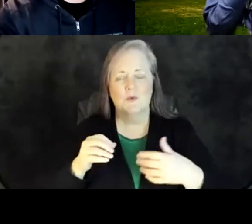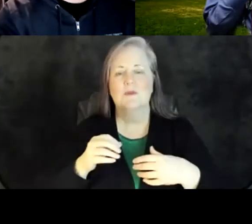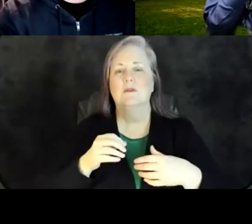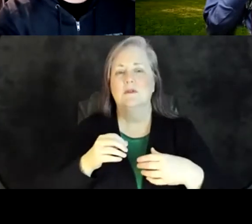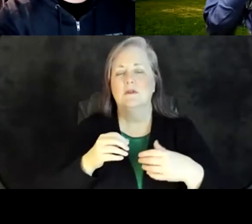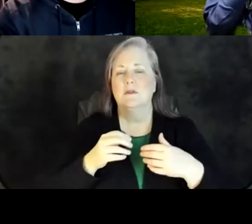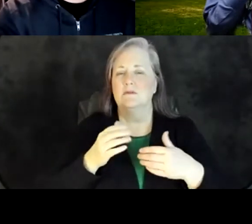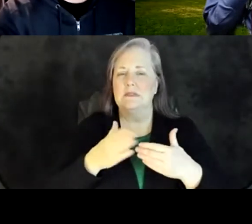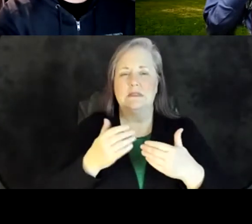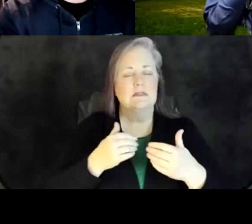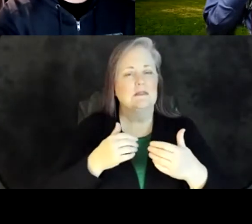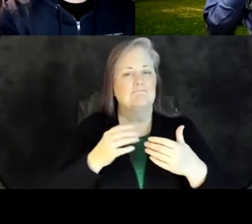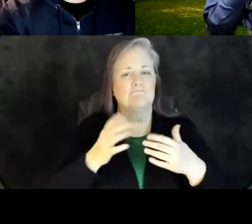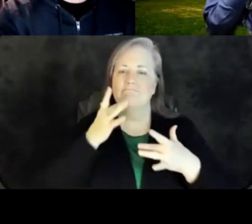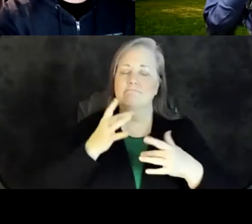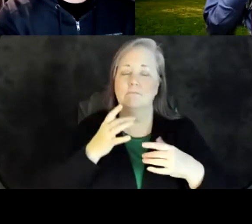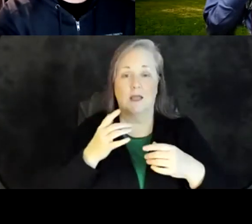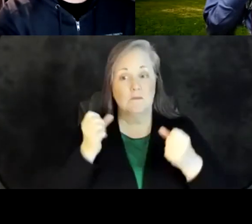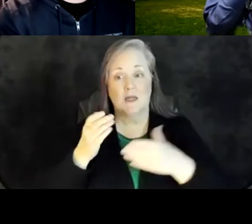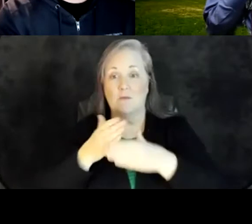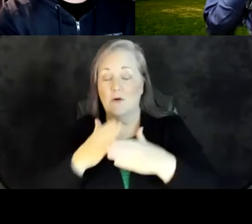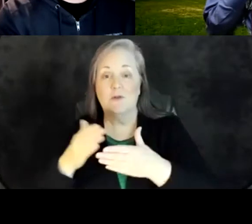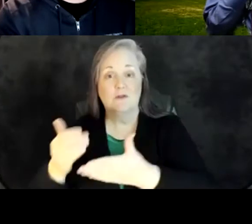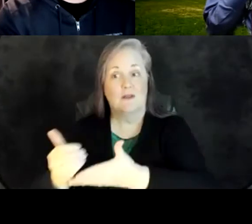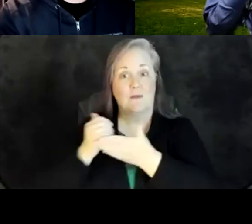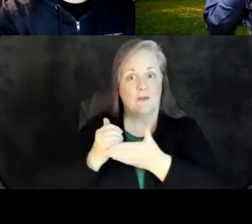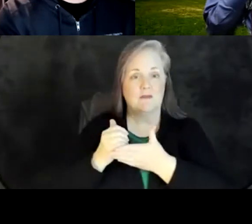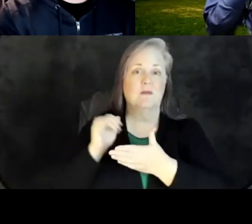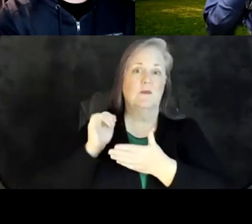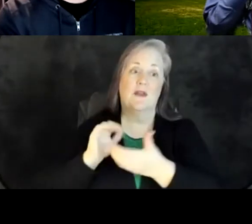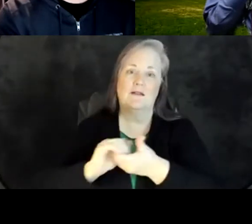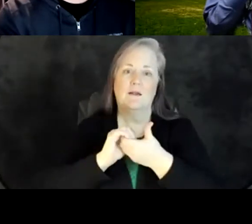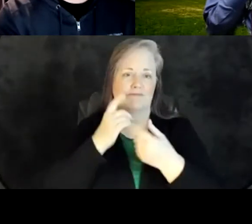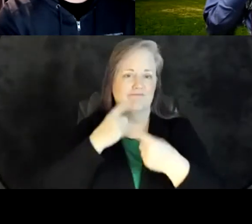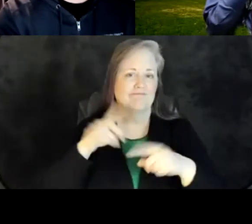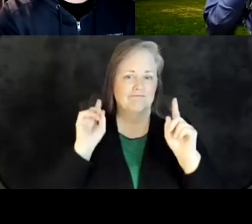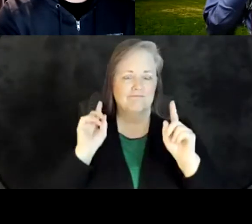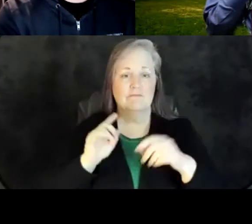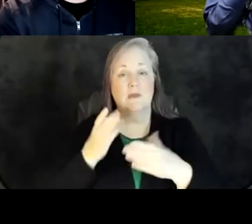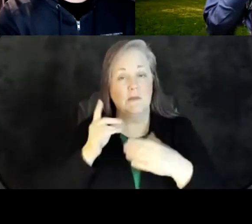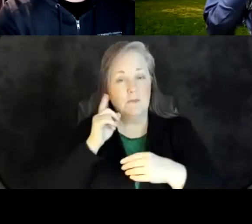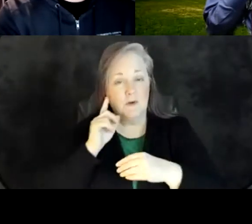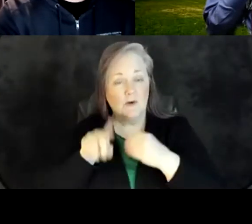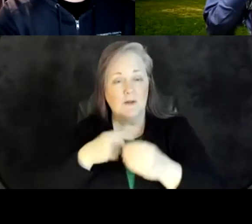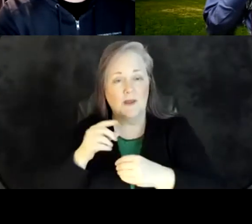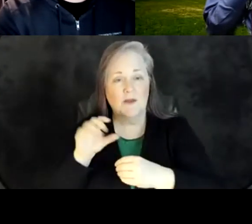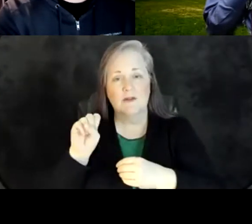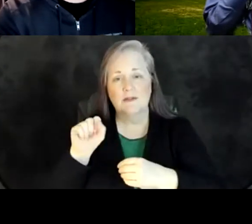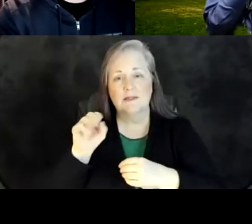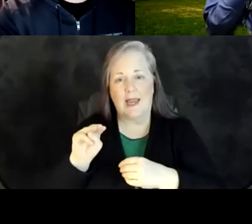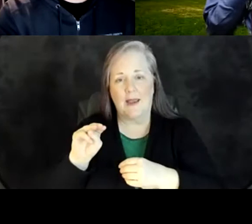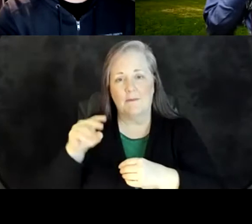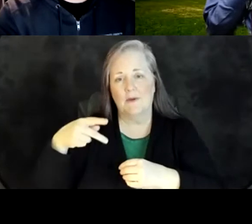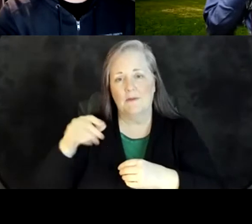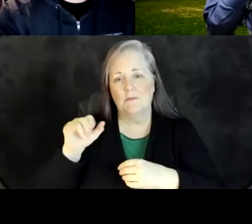these efforts. And that collaboration has been very successful. You might have heard of the San Panel clinic that happened